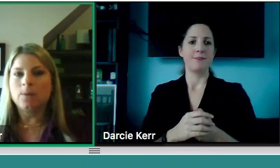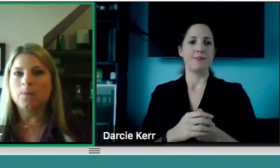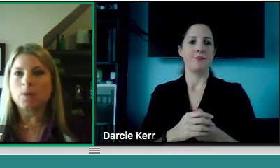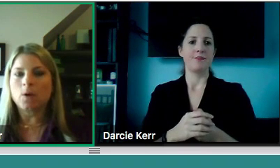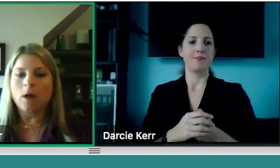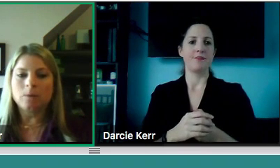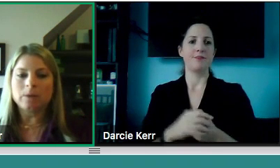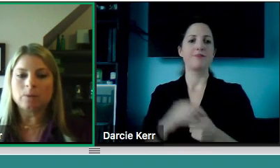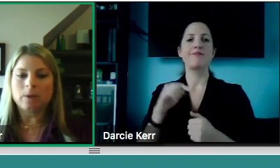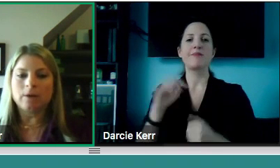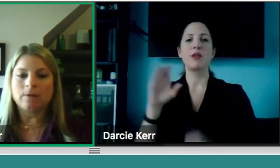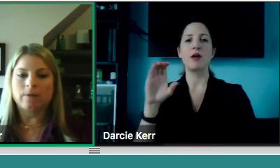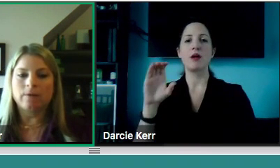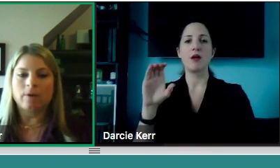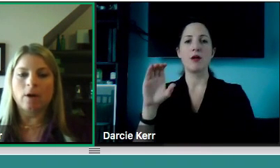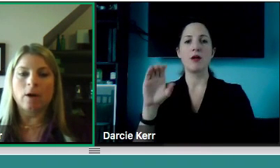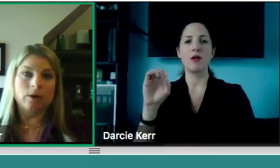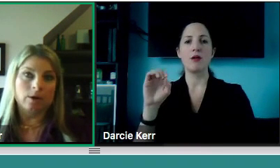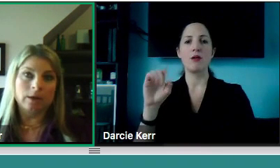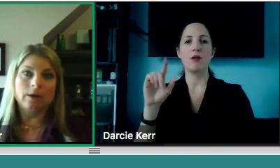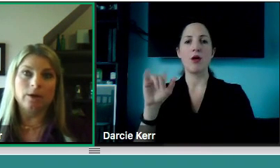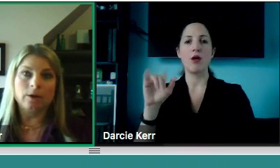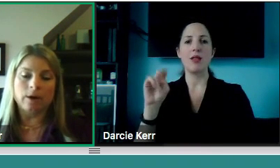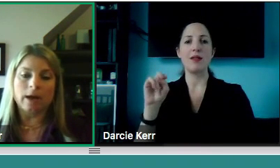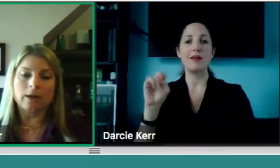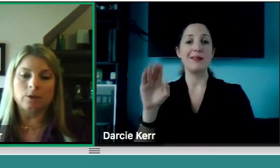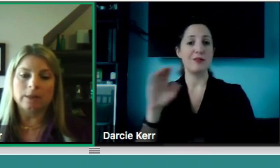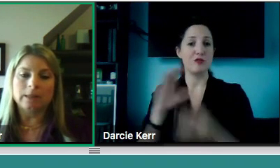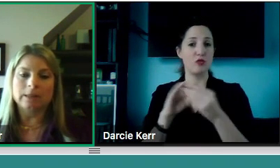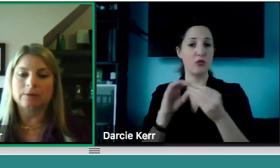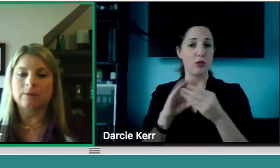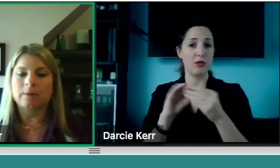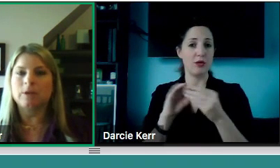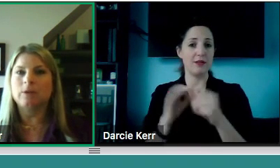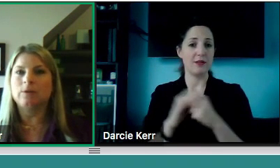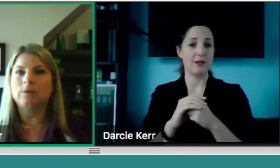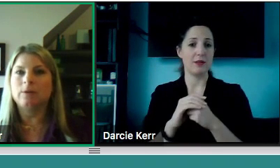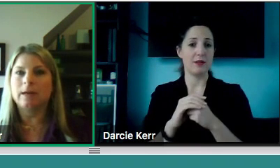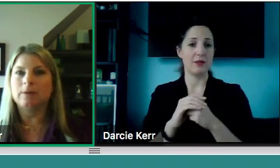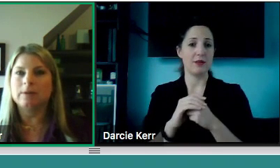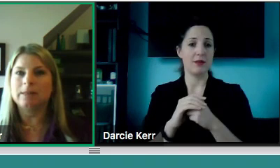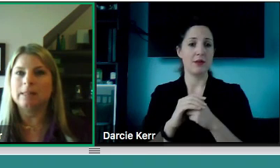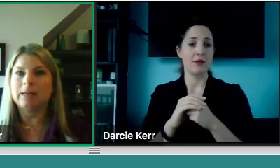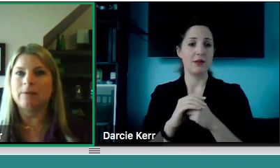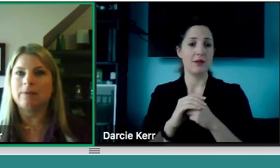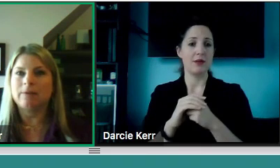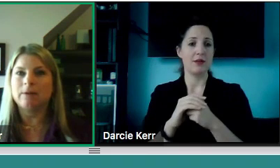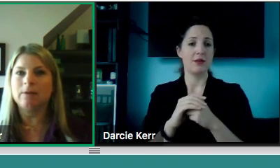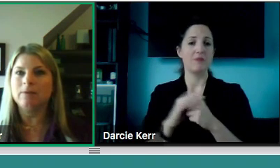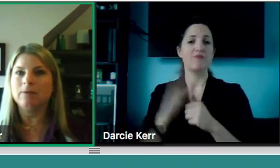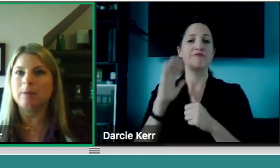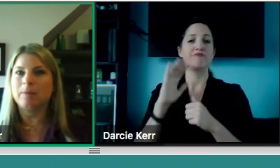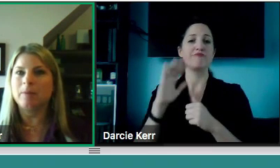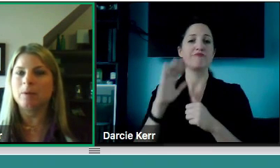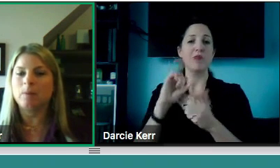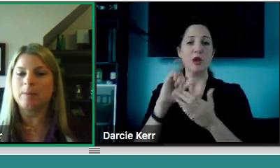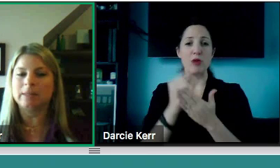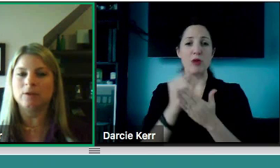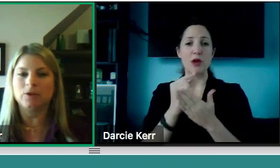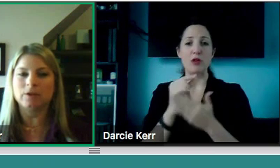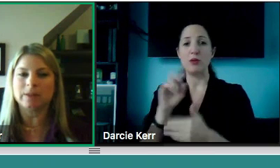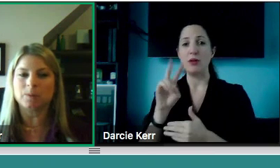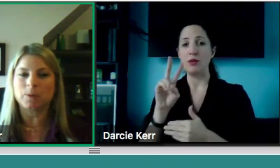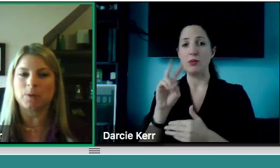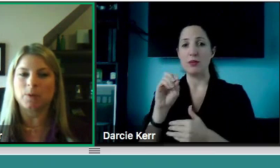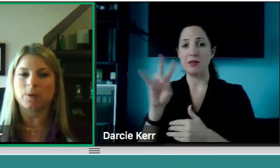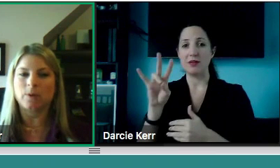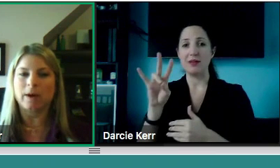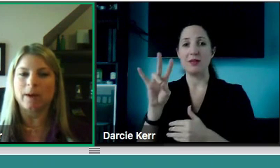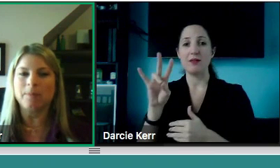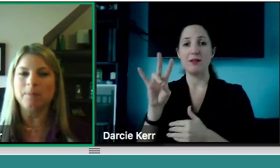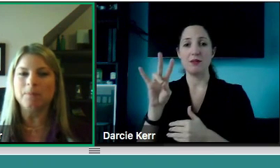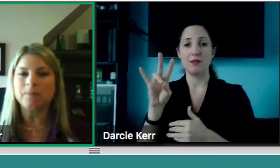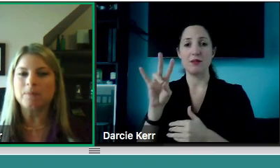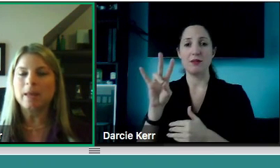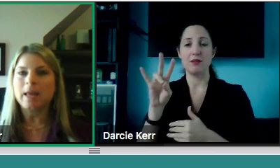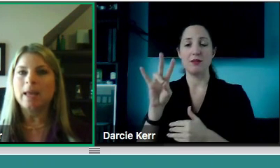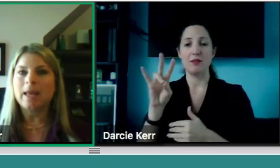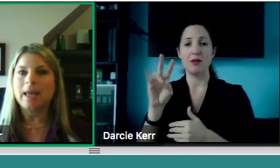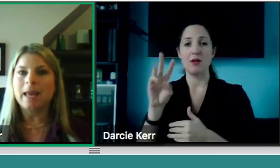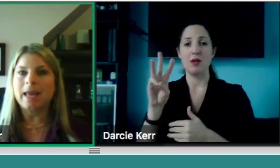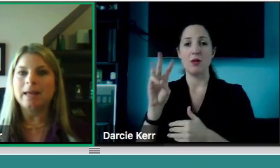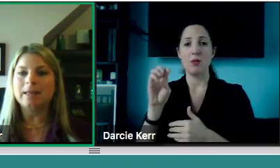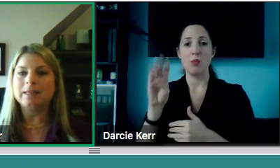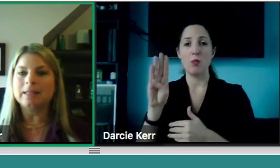story. So Colin was one of our earlier graduates from 2007 from the Web Essentials